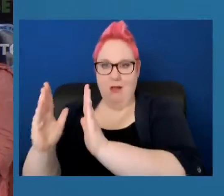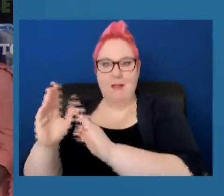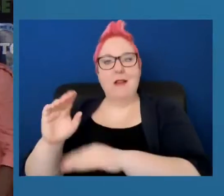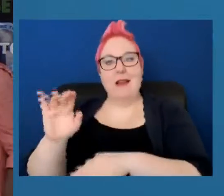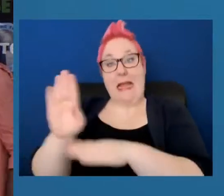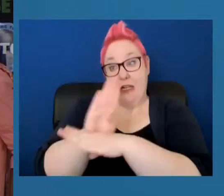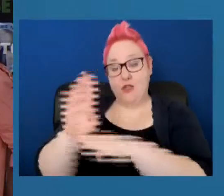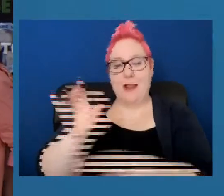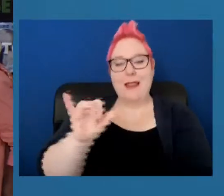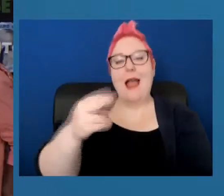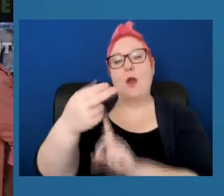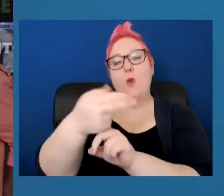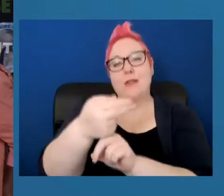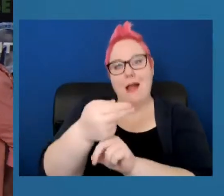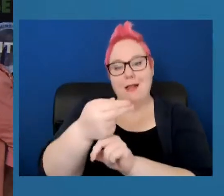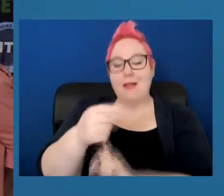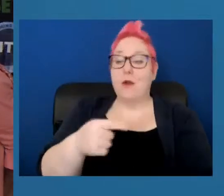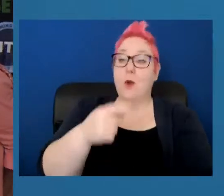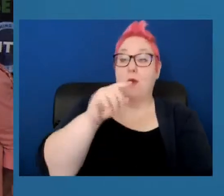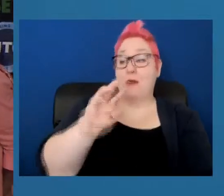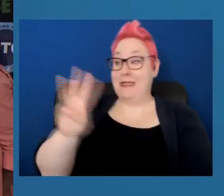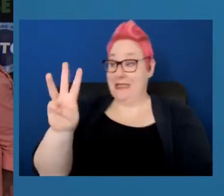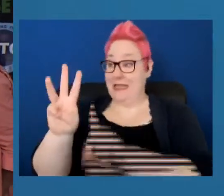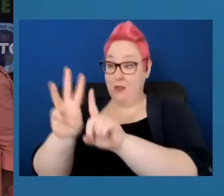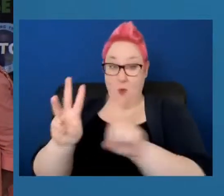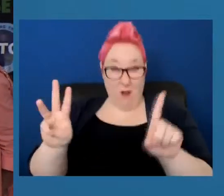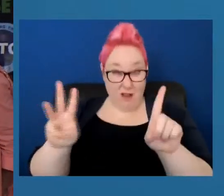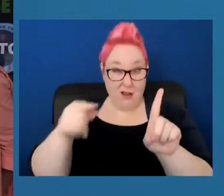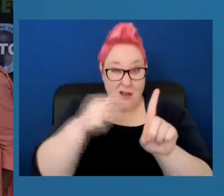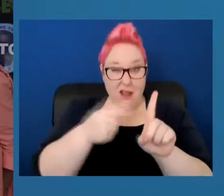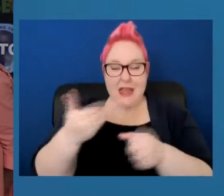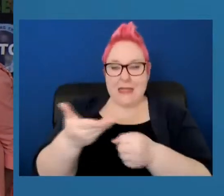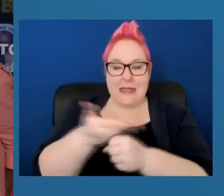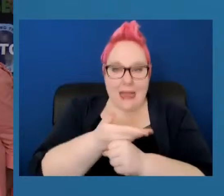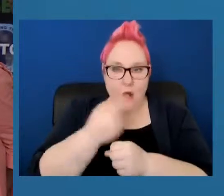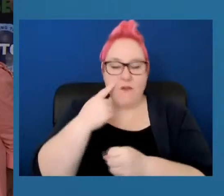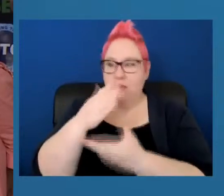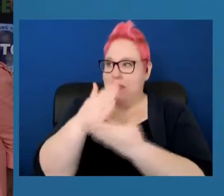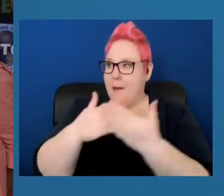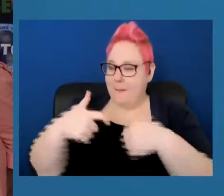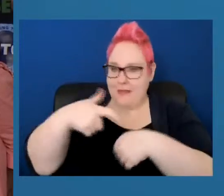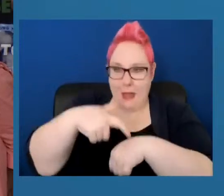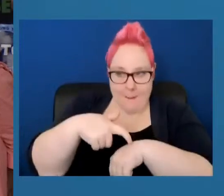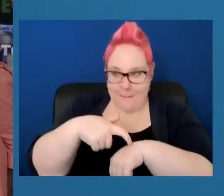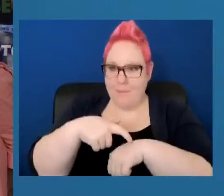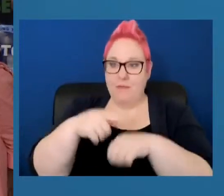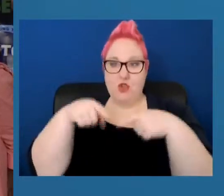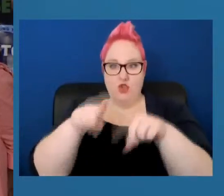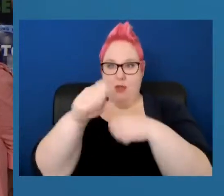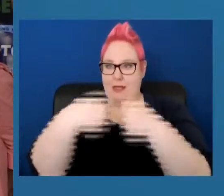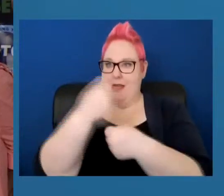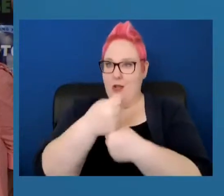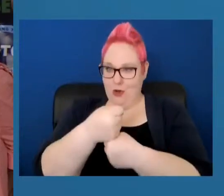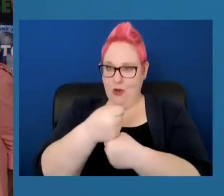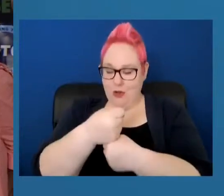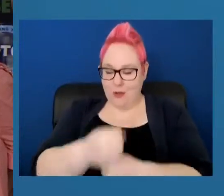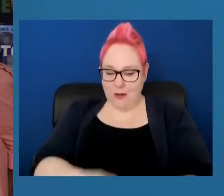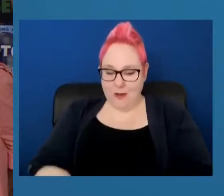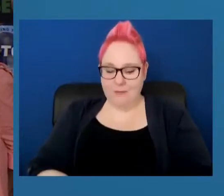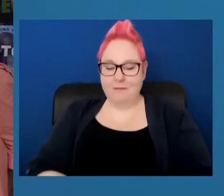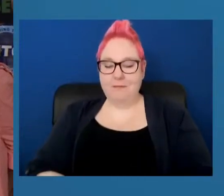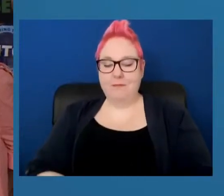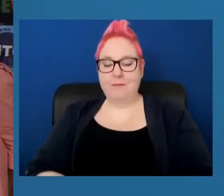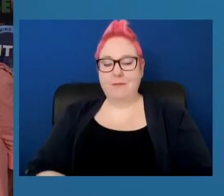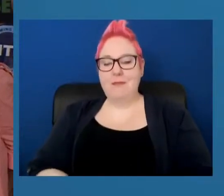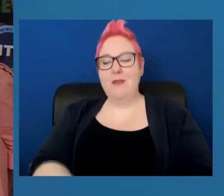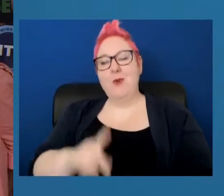in 6 of our members are laid off for some period each and every year. Now, the fundamental problem